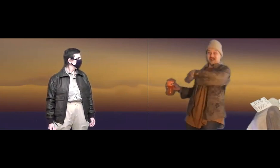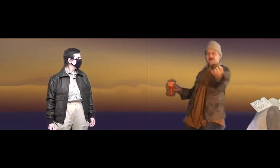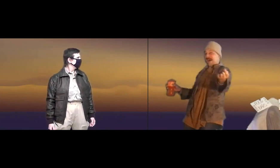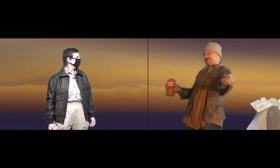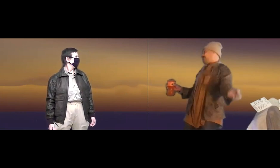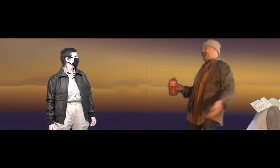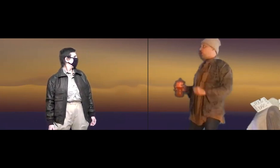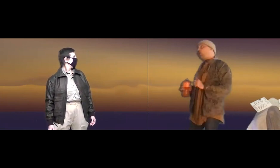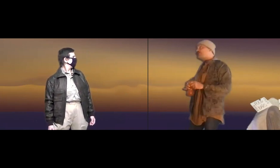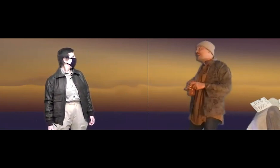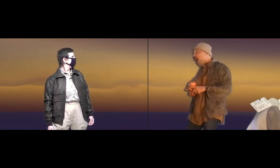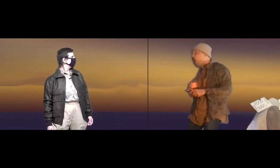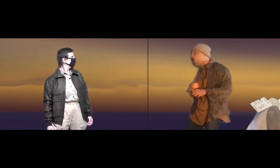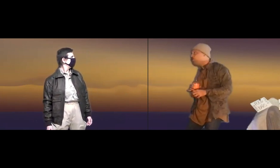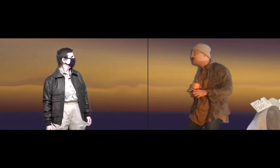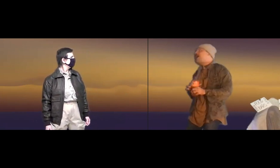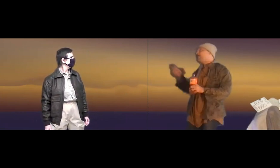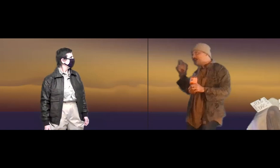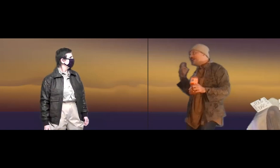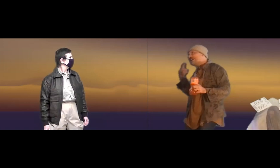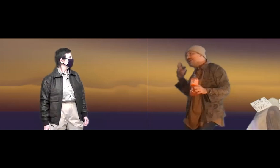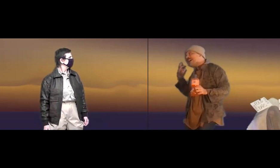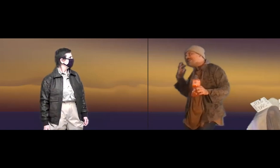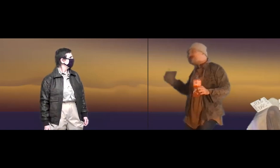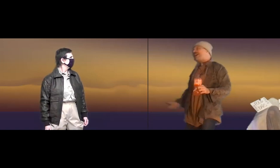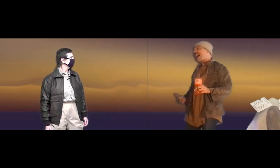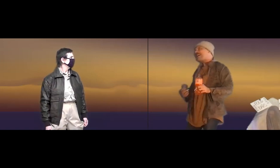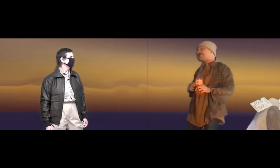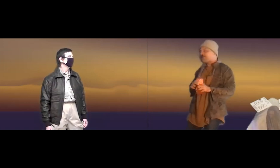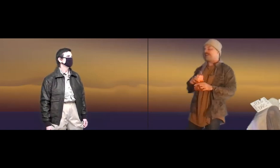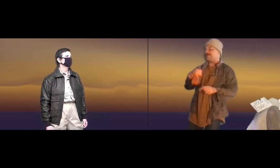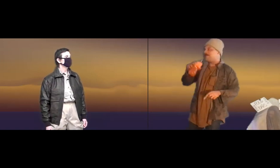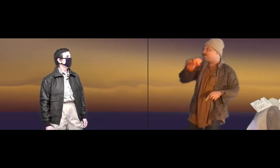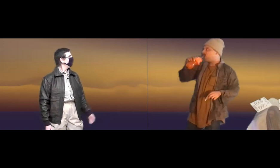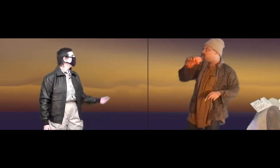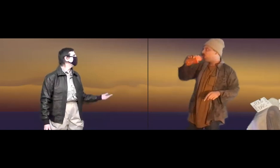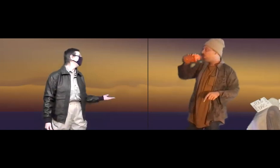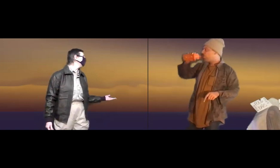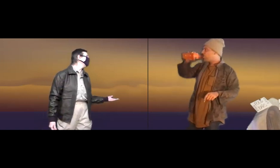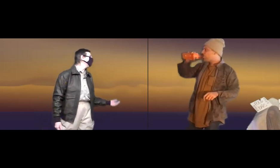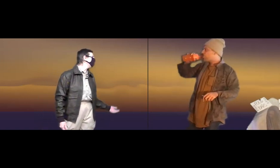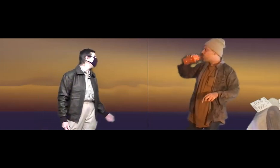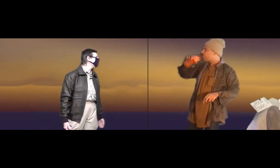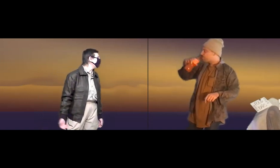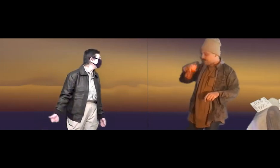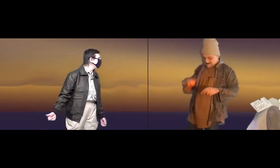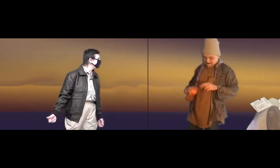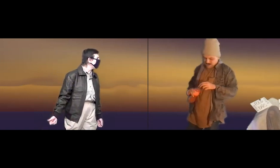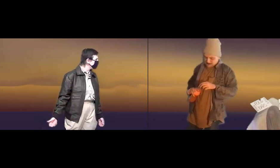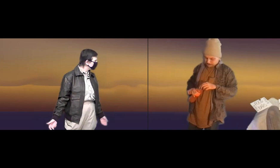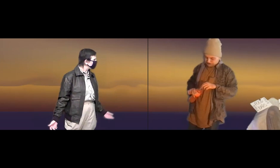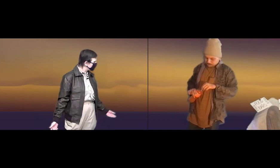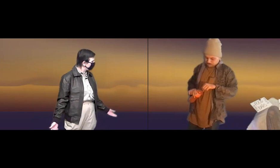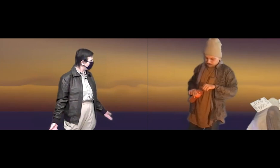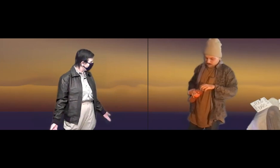get to go back to their cozy homes, believing they shit ice cream. Those vets over there are your comrades in